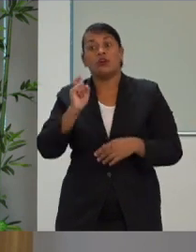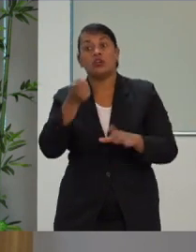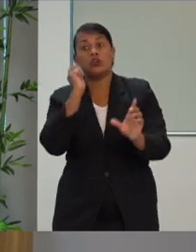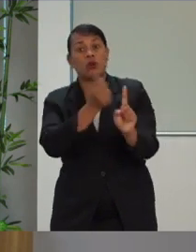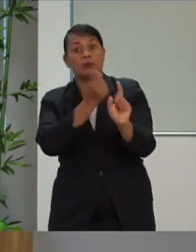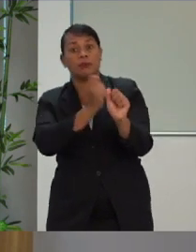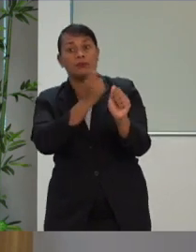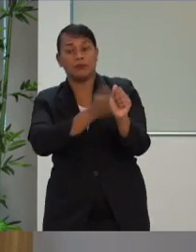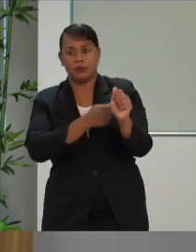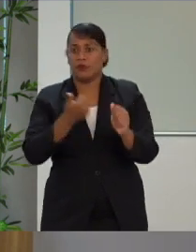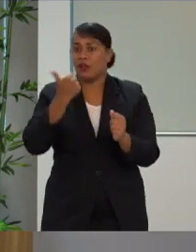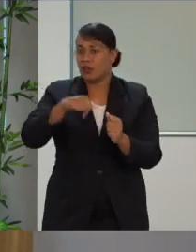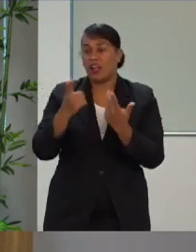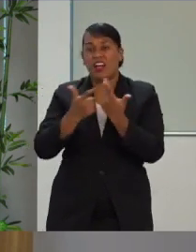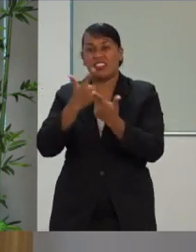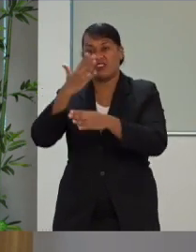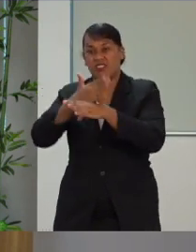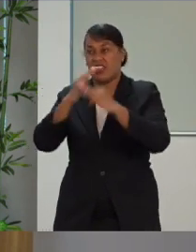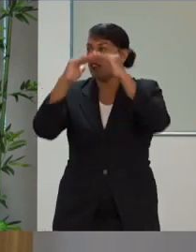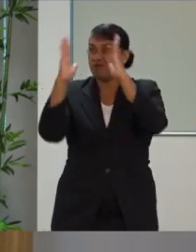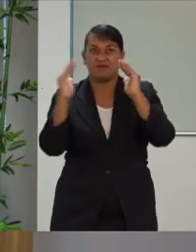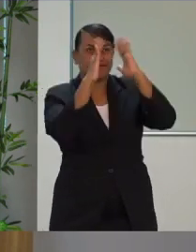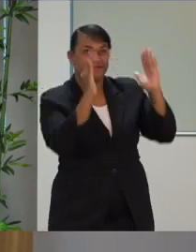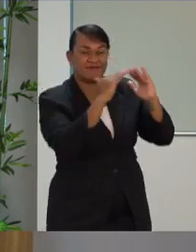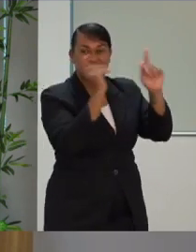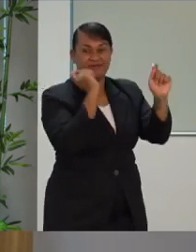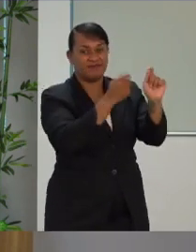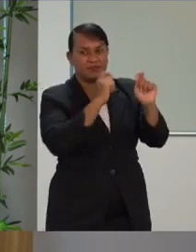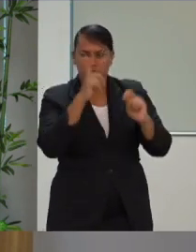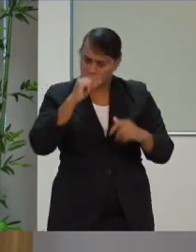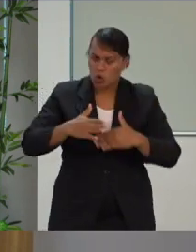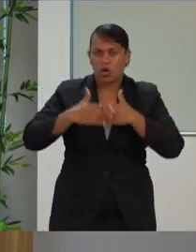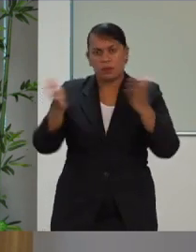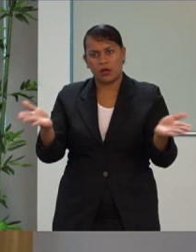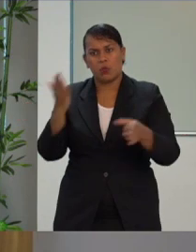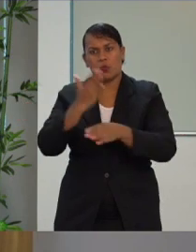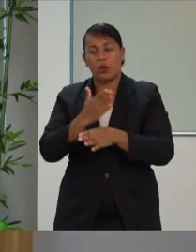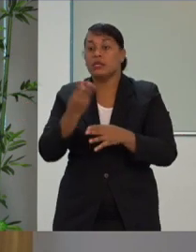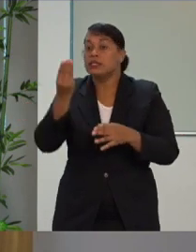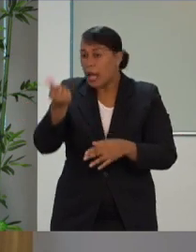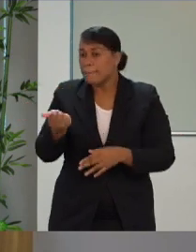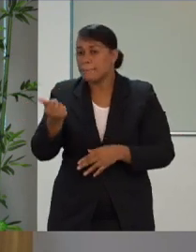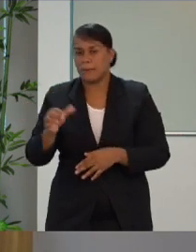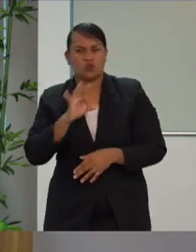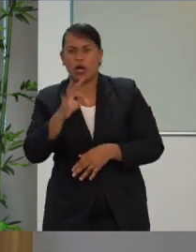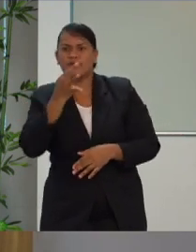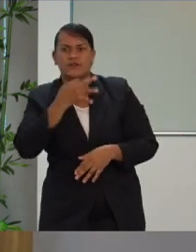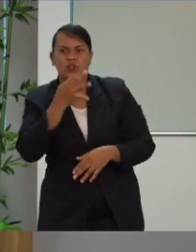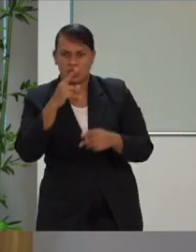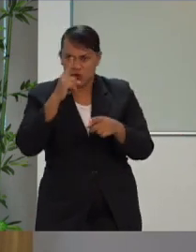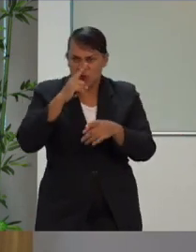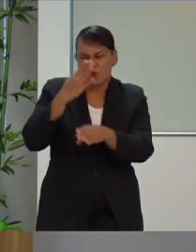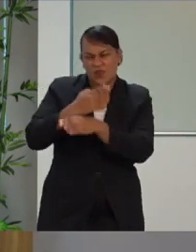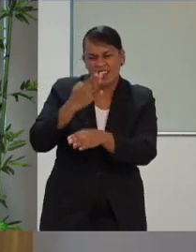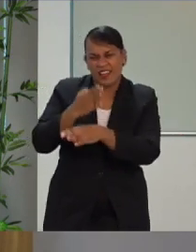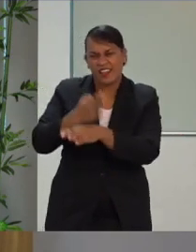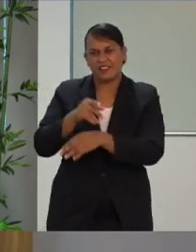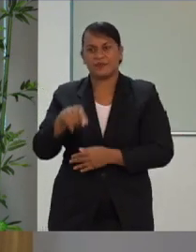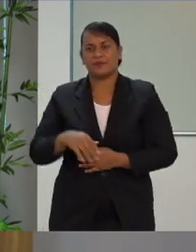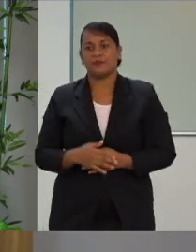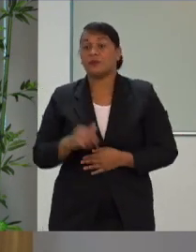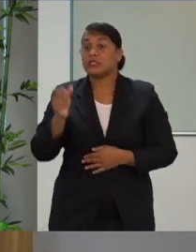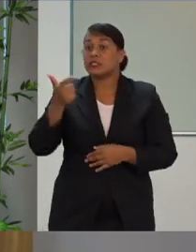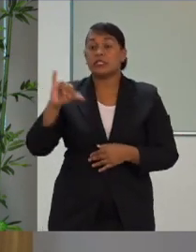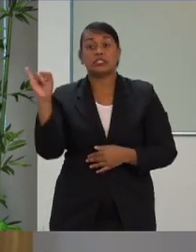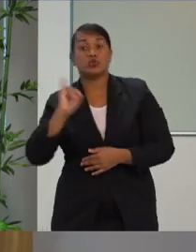professional services that are related to the construction industry. So for example, architects, engineers, surveyors, insurance service providers, together with, of